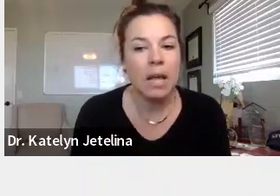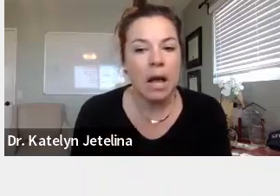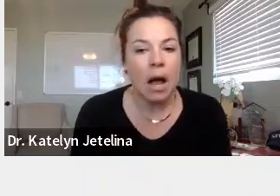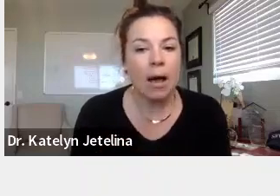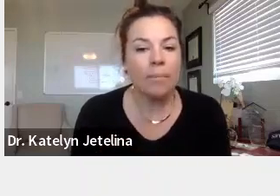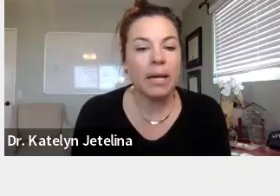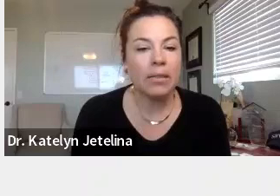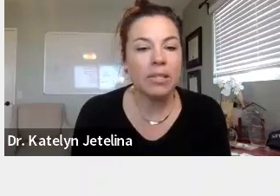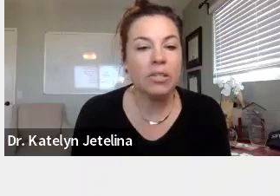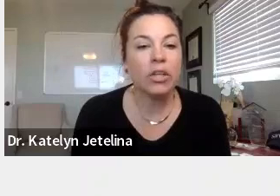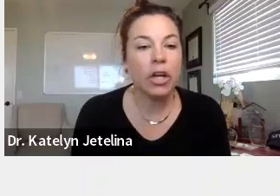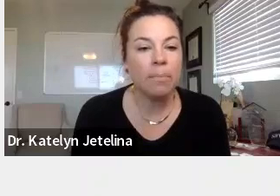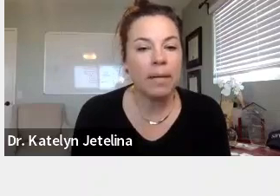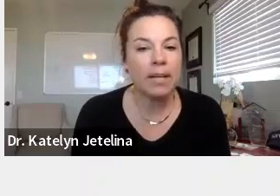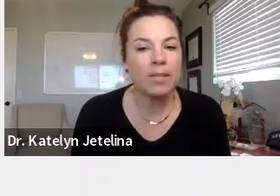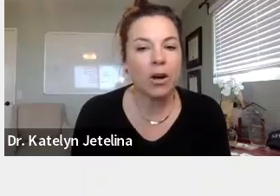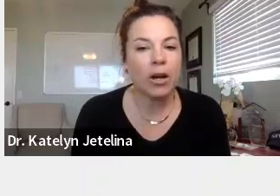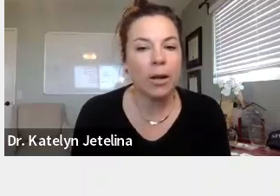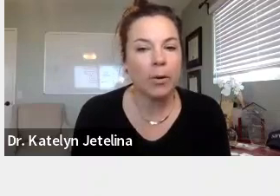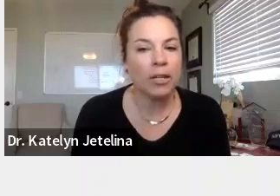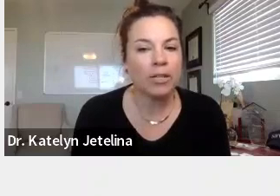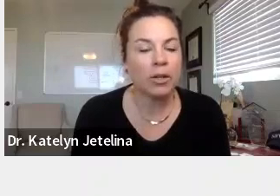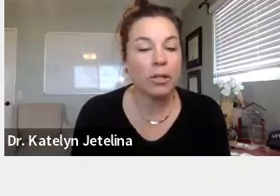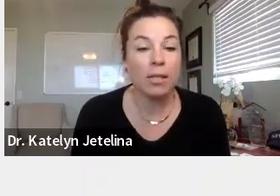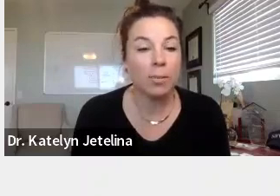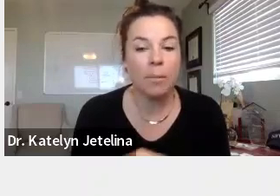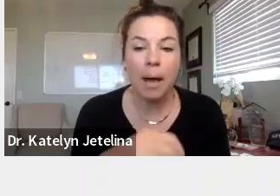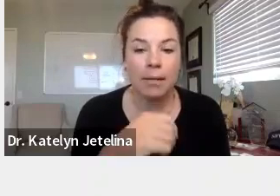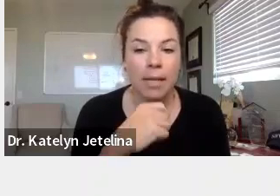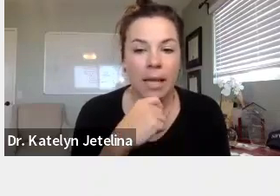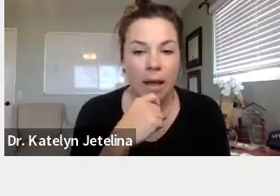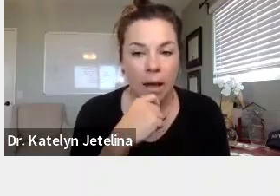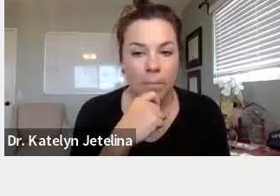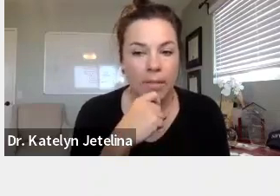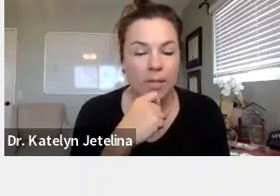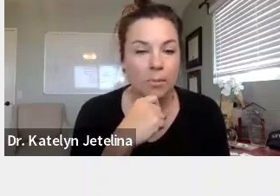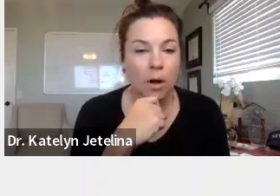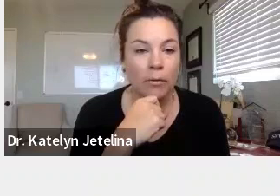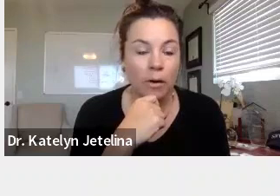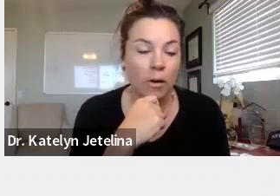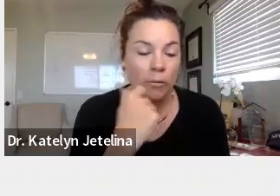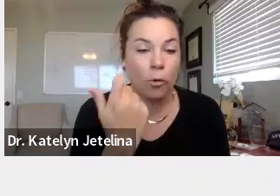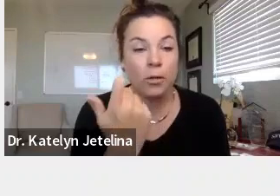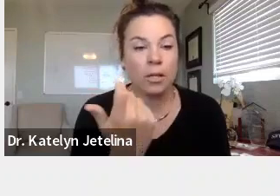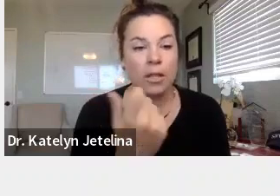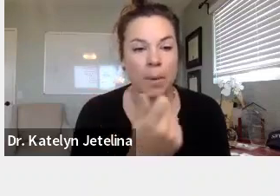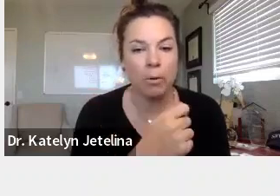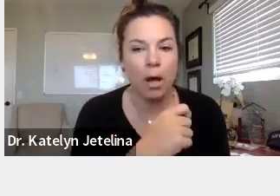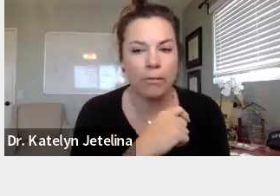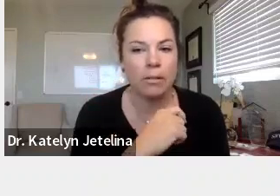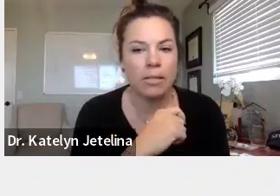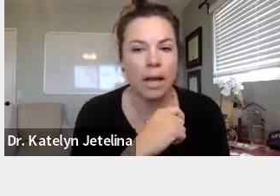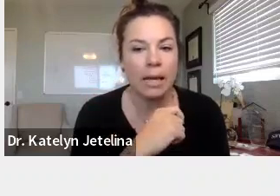peaked. Because this is good because our number 1 concern is hospital capacity. This is unfortunately